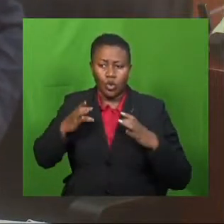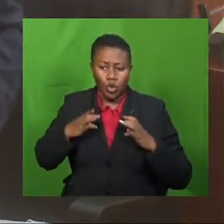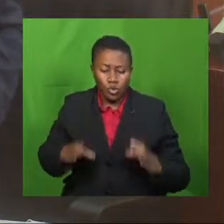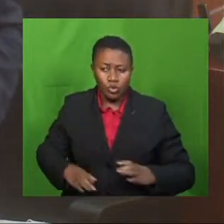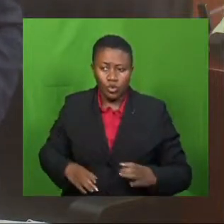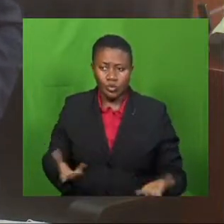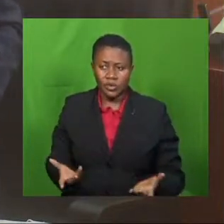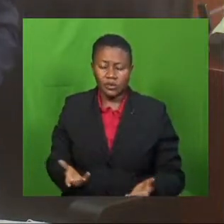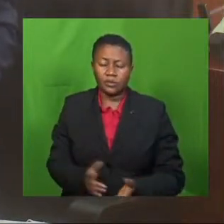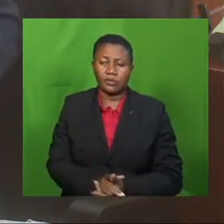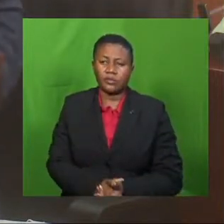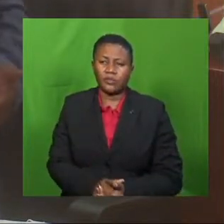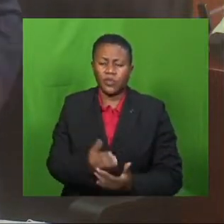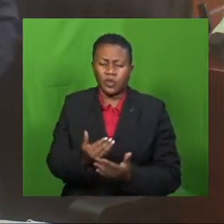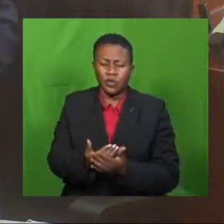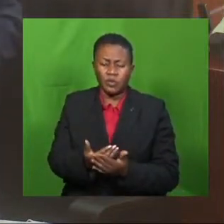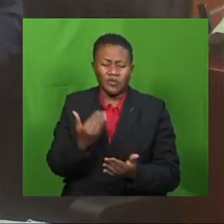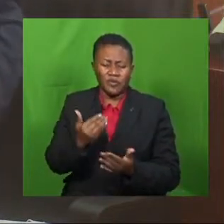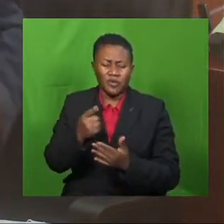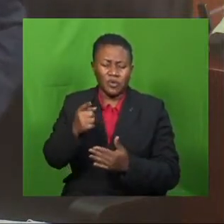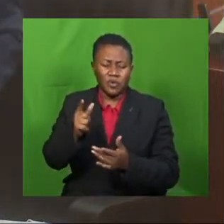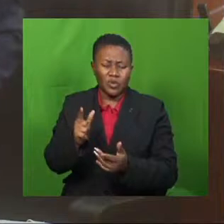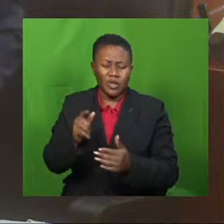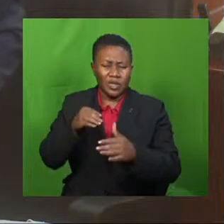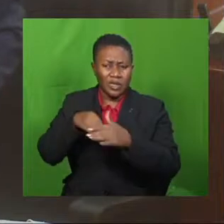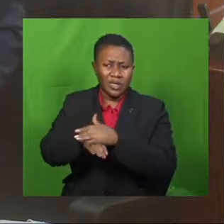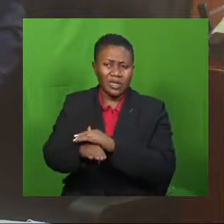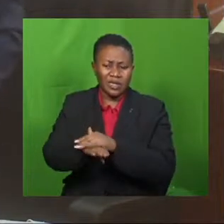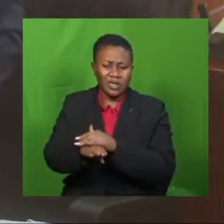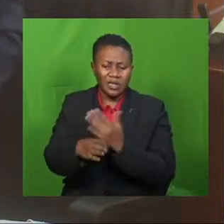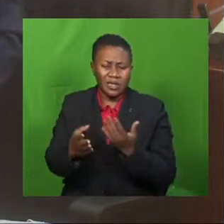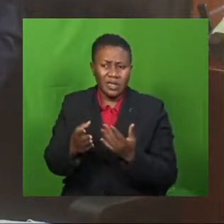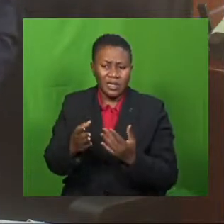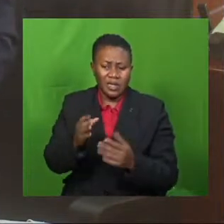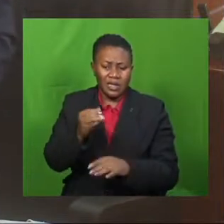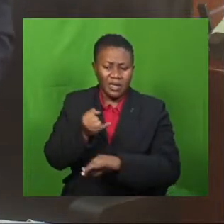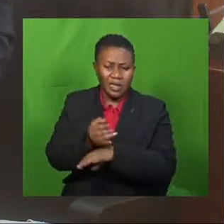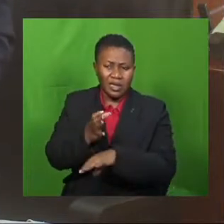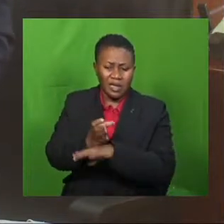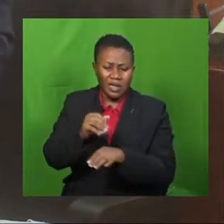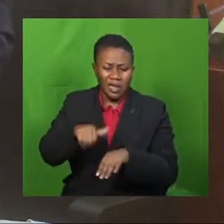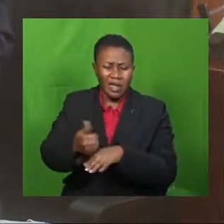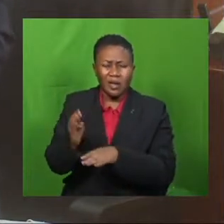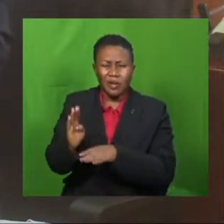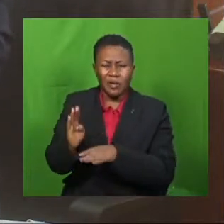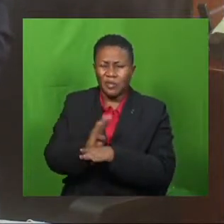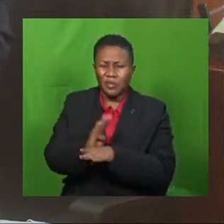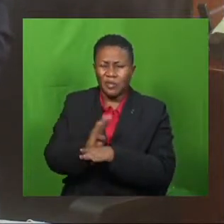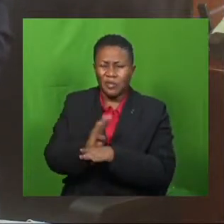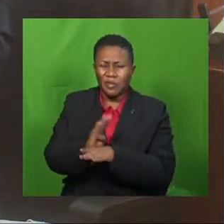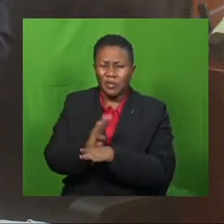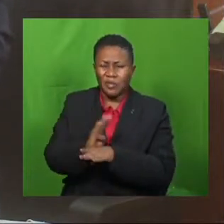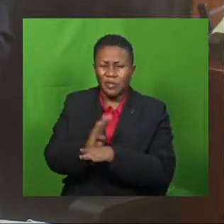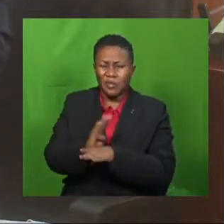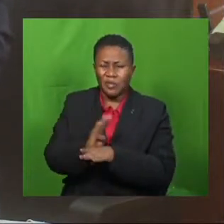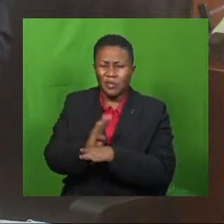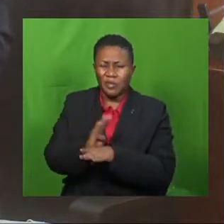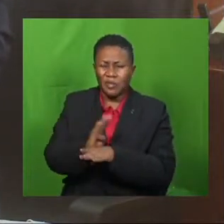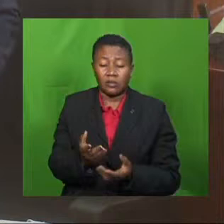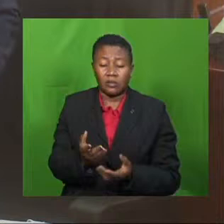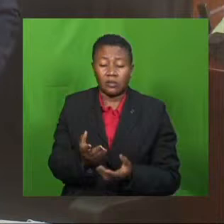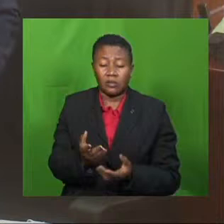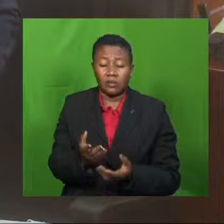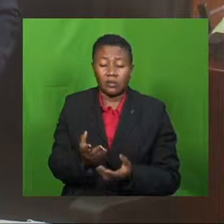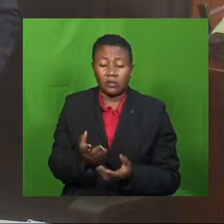Abidjan. How is trade to be facilitated by such arrangements? Implementing the